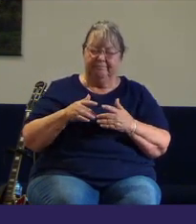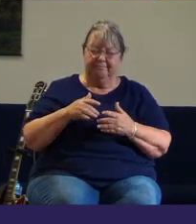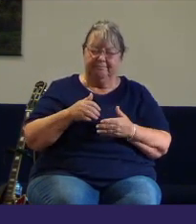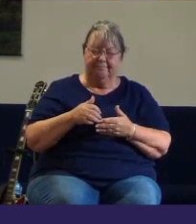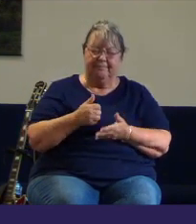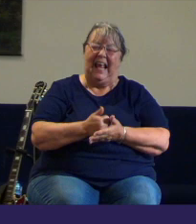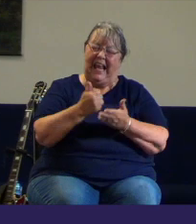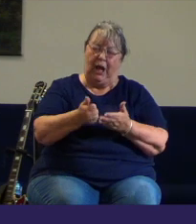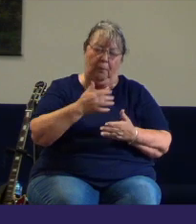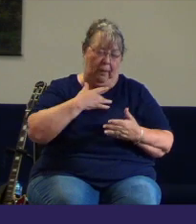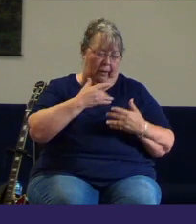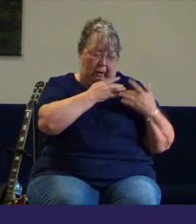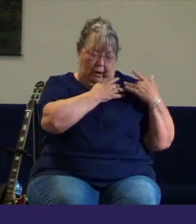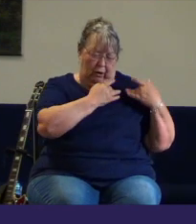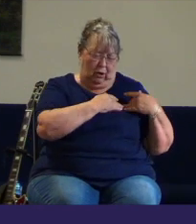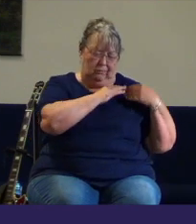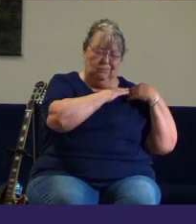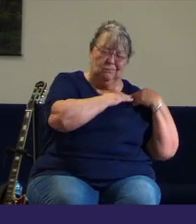Yes, Jesus.